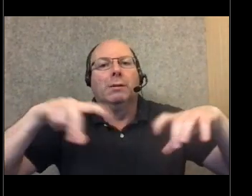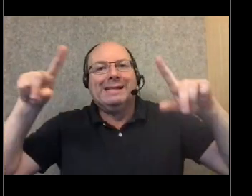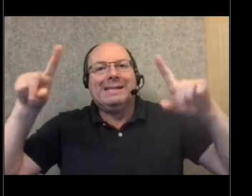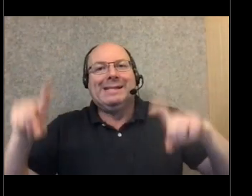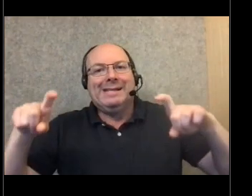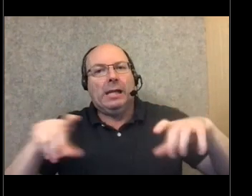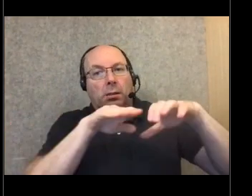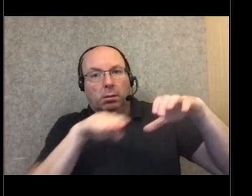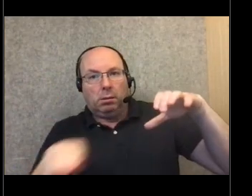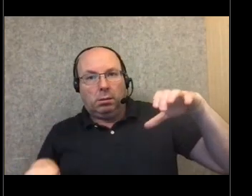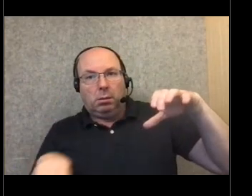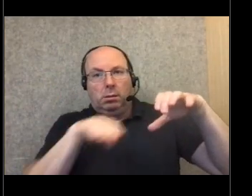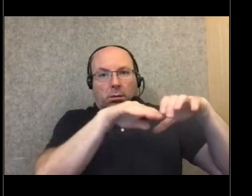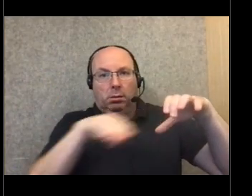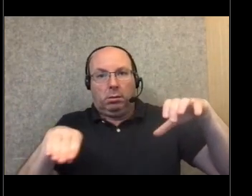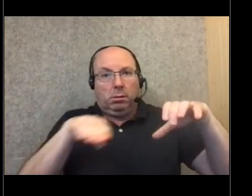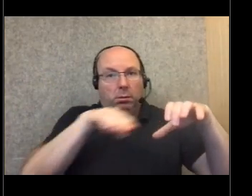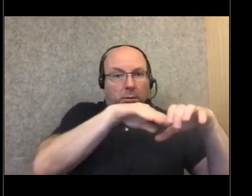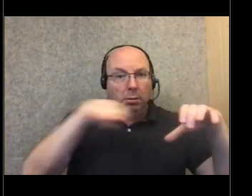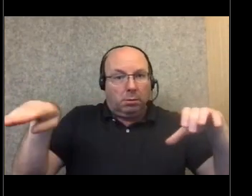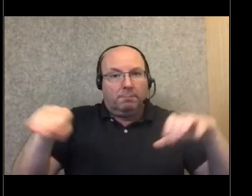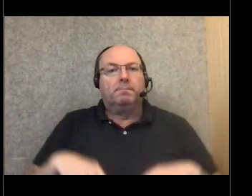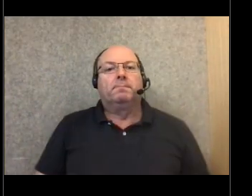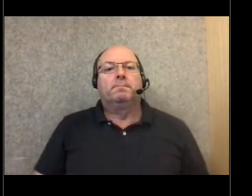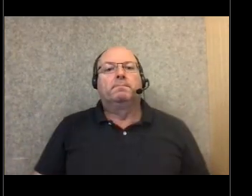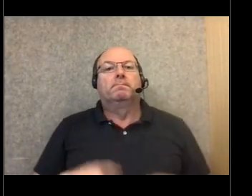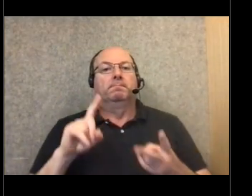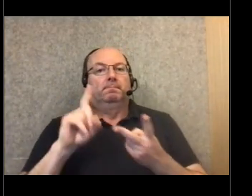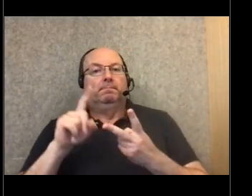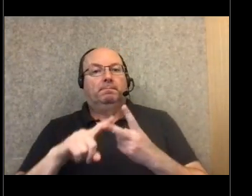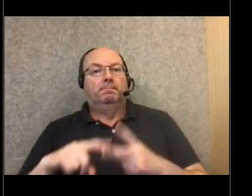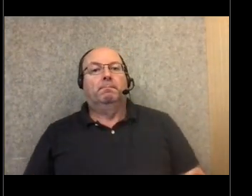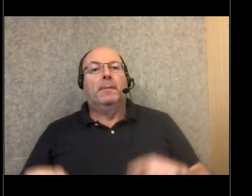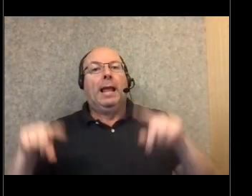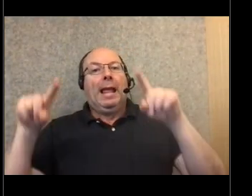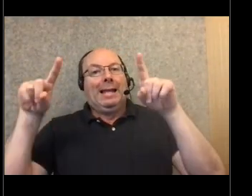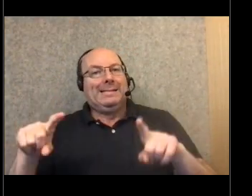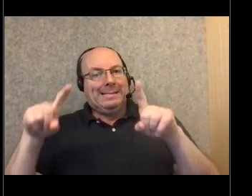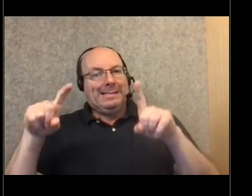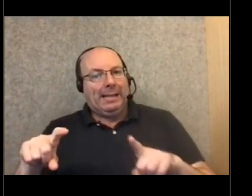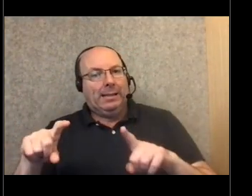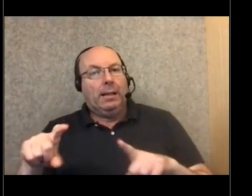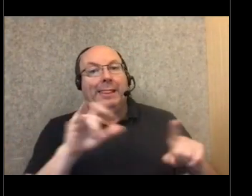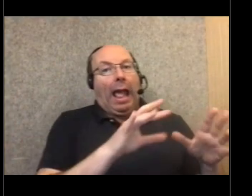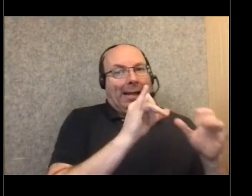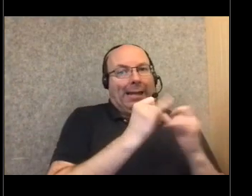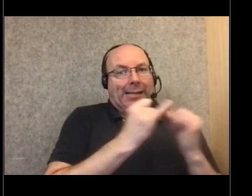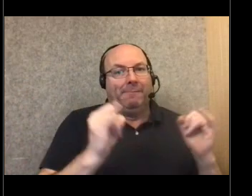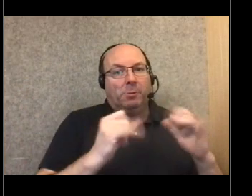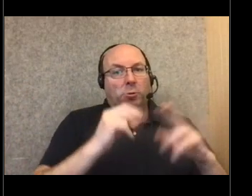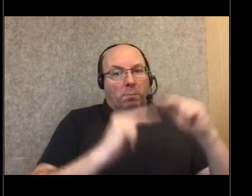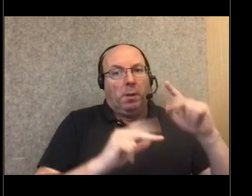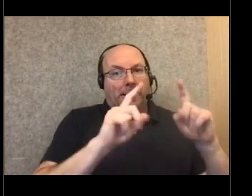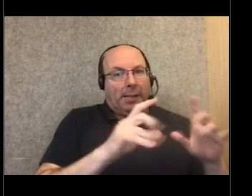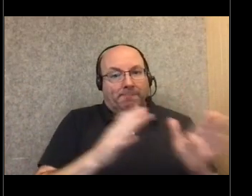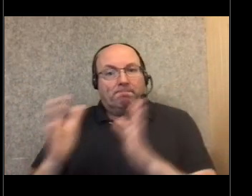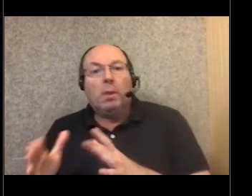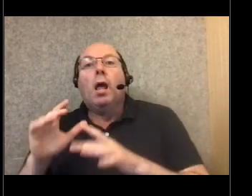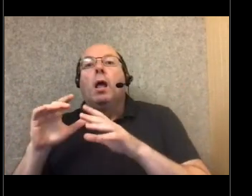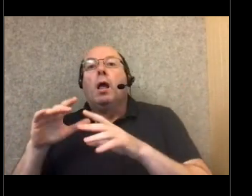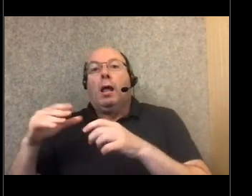The site analysis test is a 3-step test that evaluates the